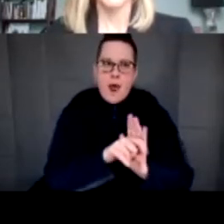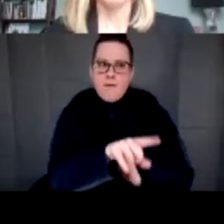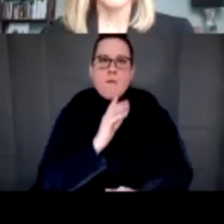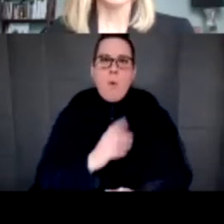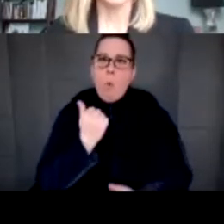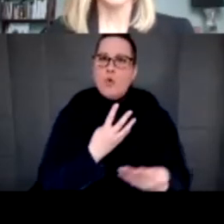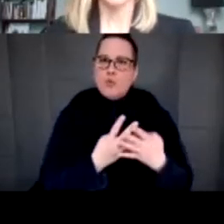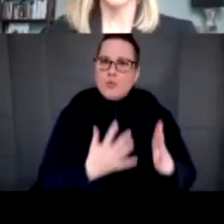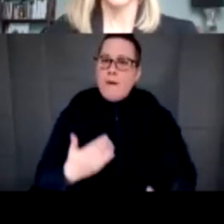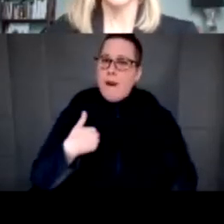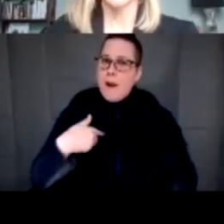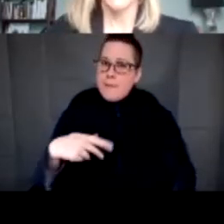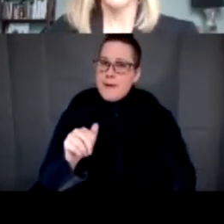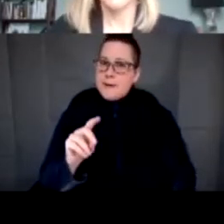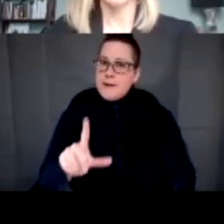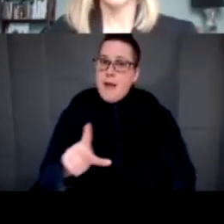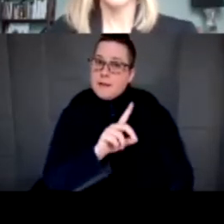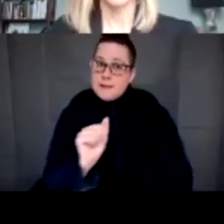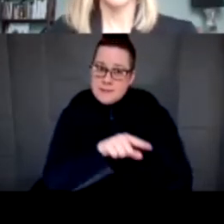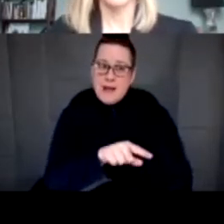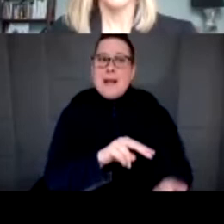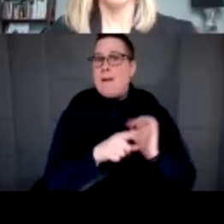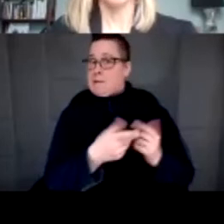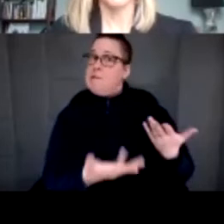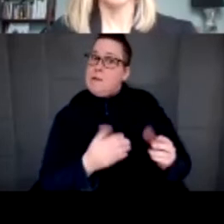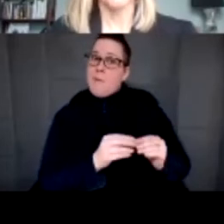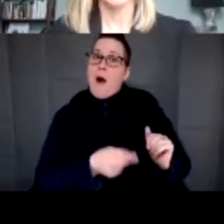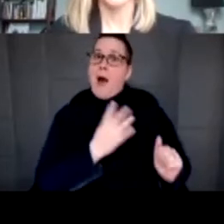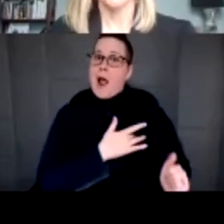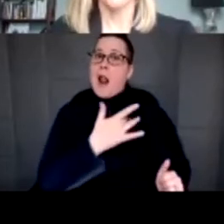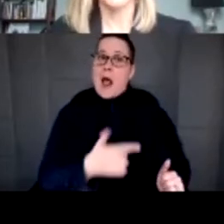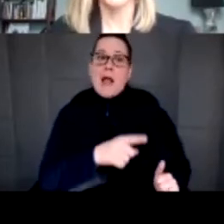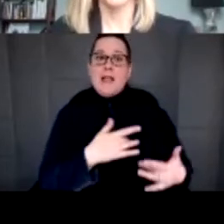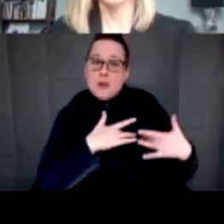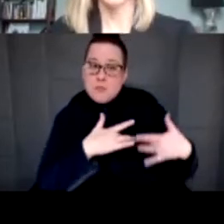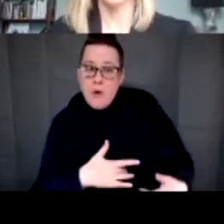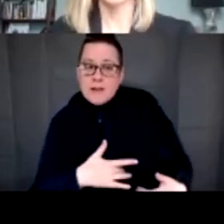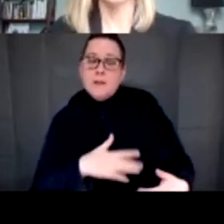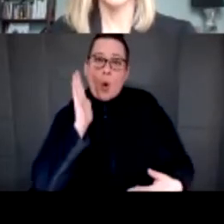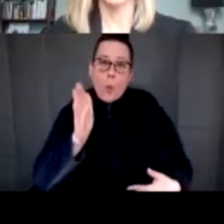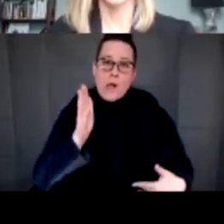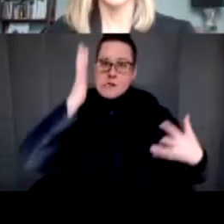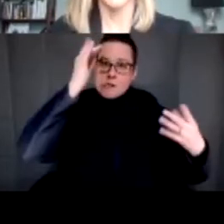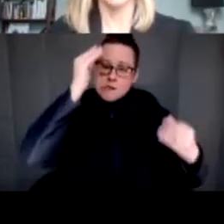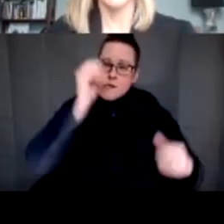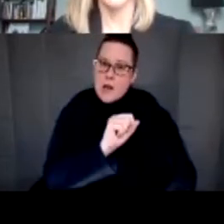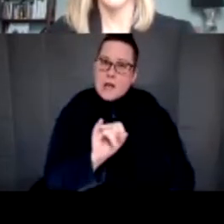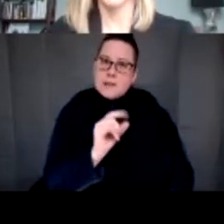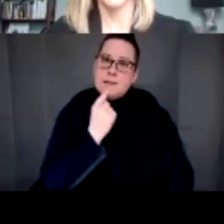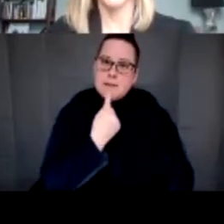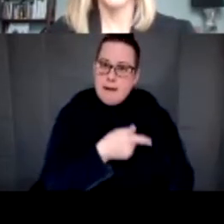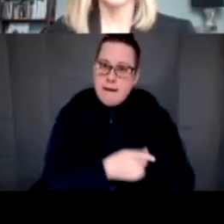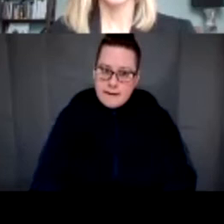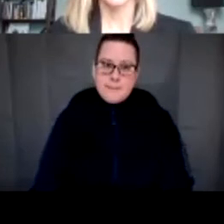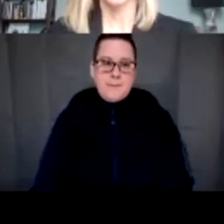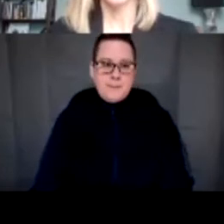disability may distinguish those that have a higher likelihood of being depressed or experiencing more severe suicidal